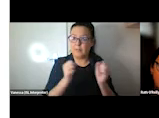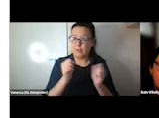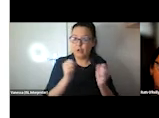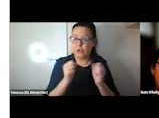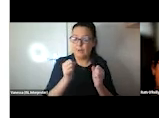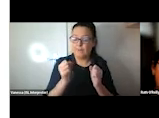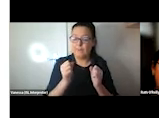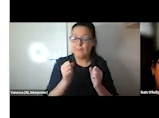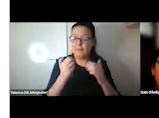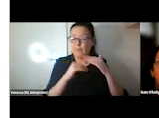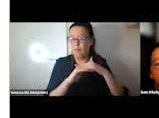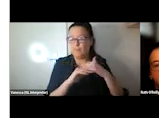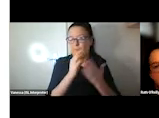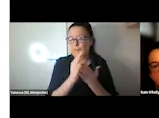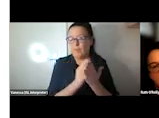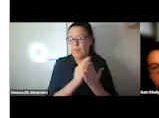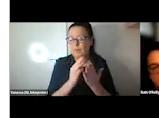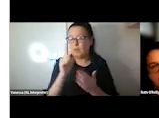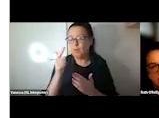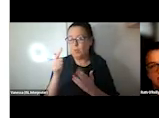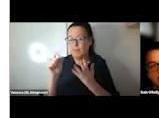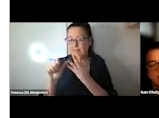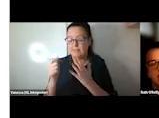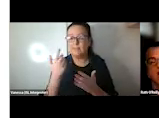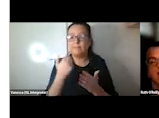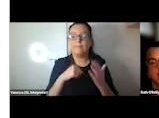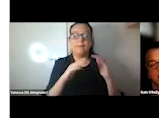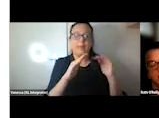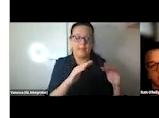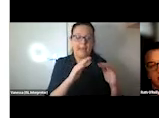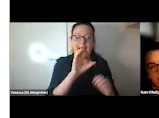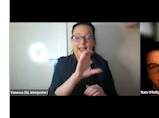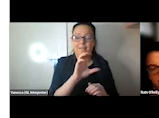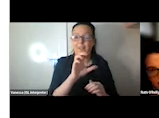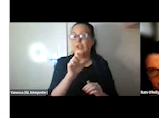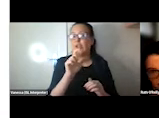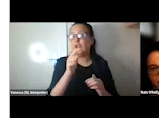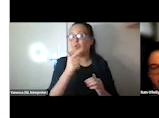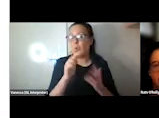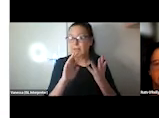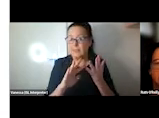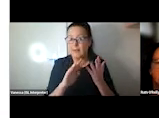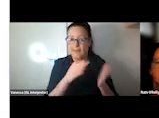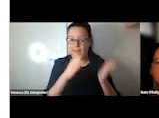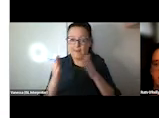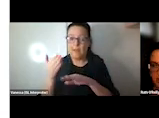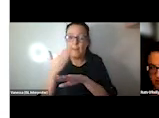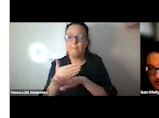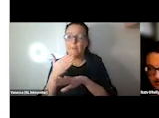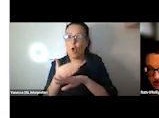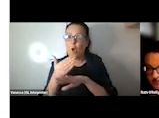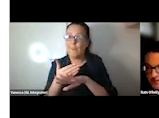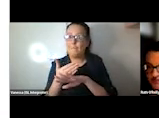want to go into a little bit more detail on, for heritage sites in Section 29, and for employment and accessible workplaces in